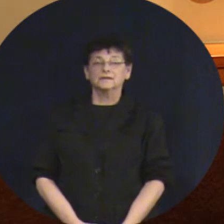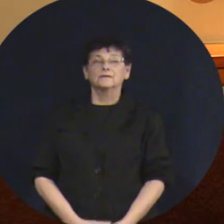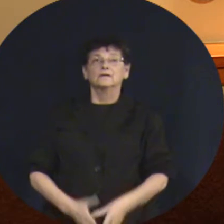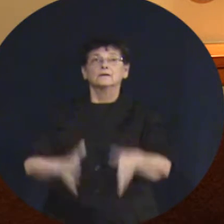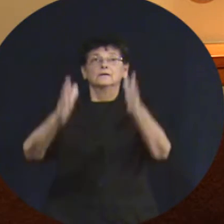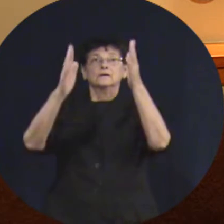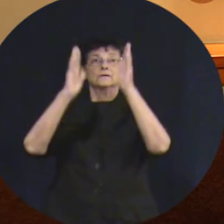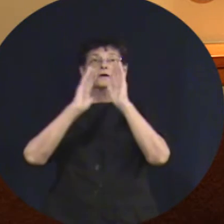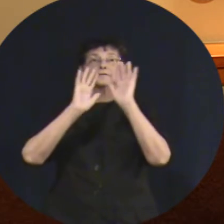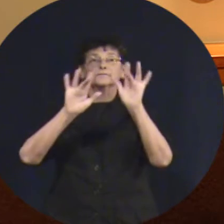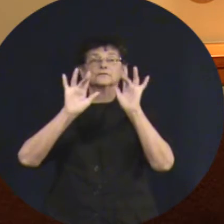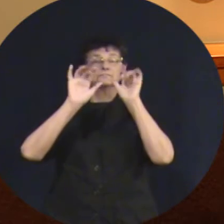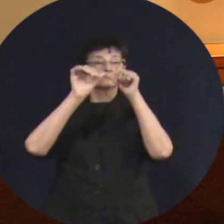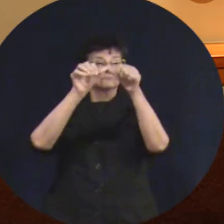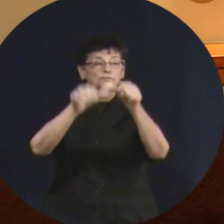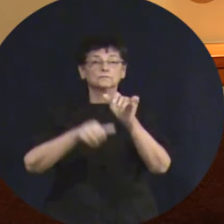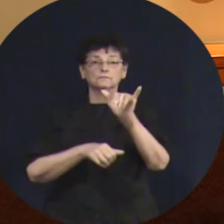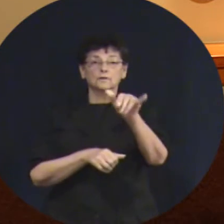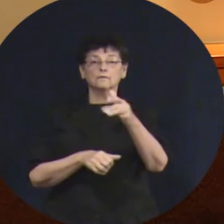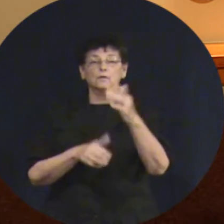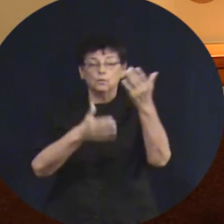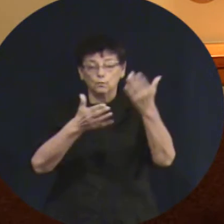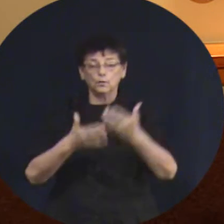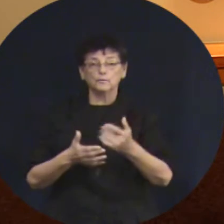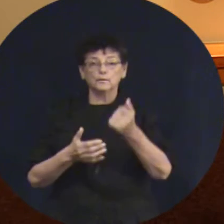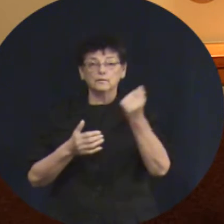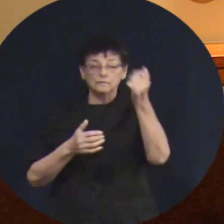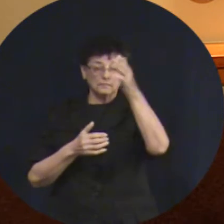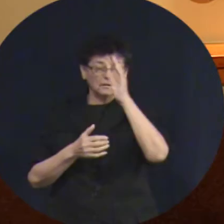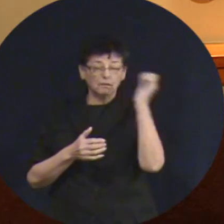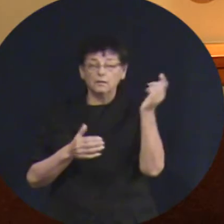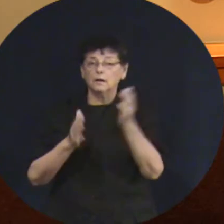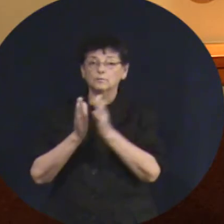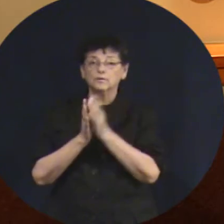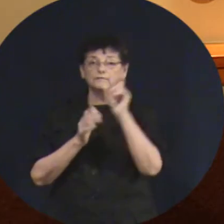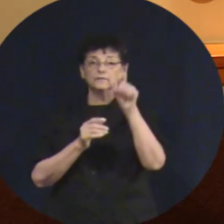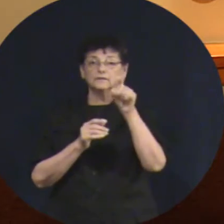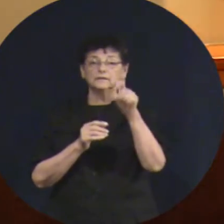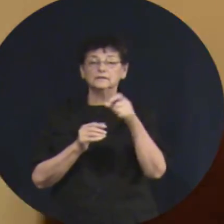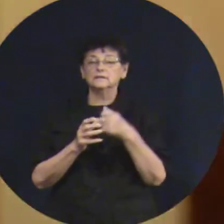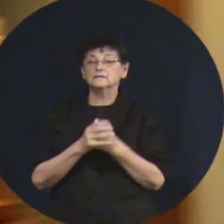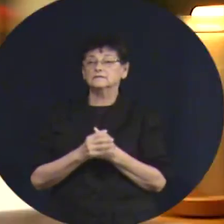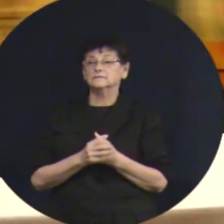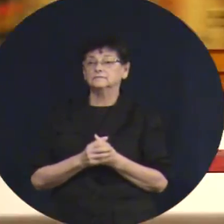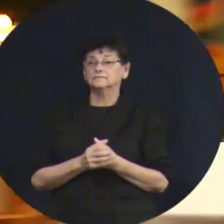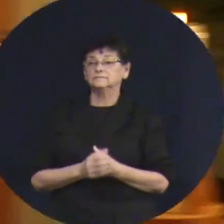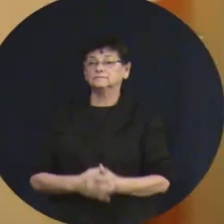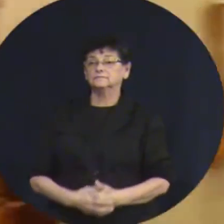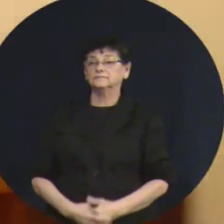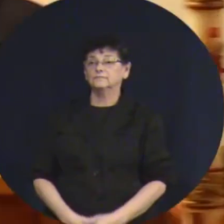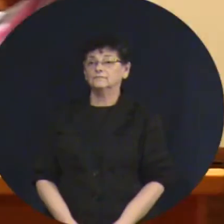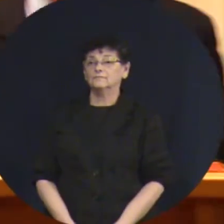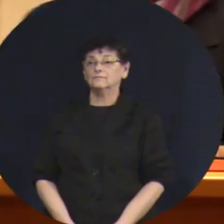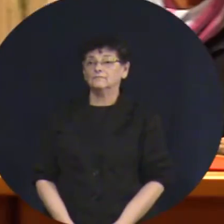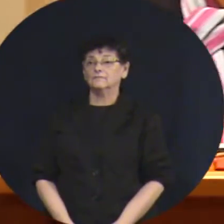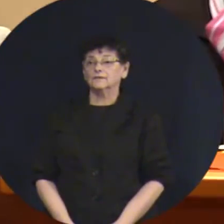God's mercy endures forever, and so we bring to God all our prayers for the needs of the world.